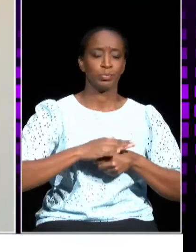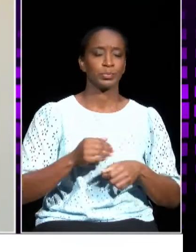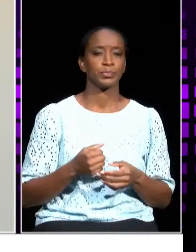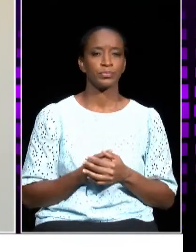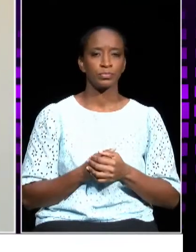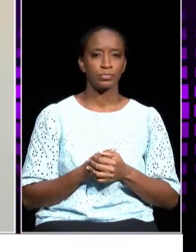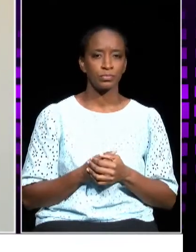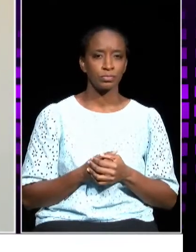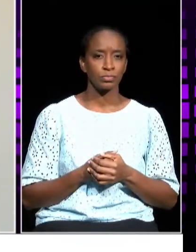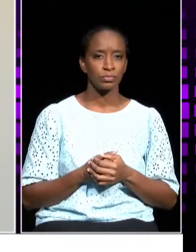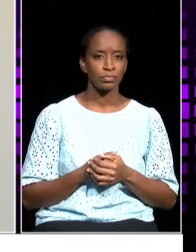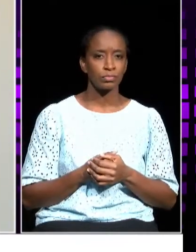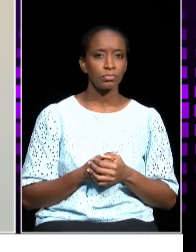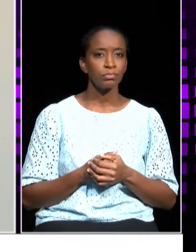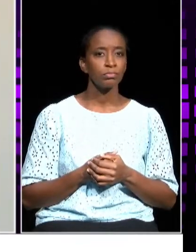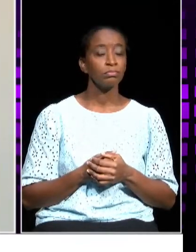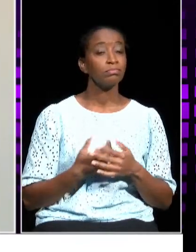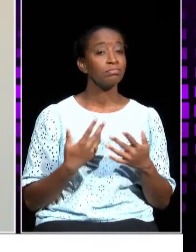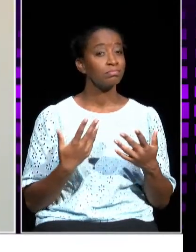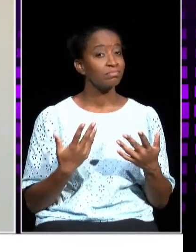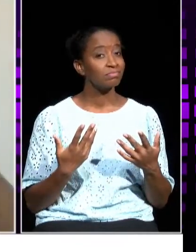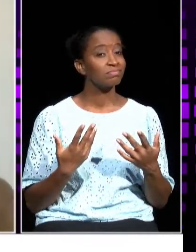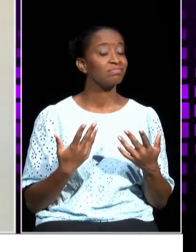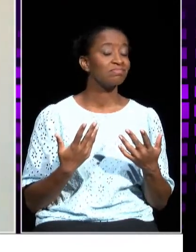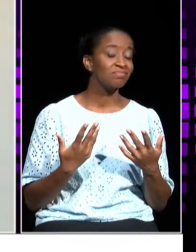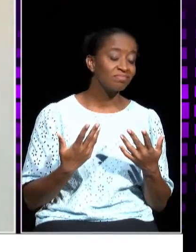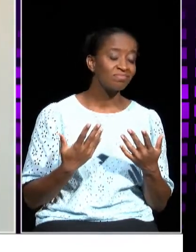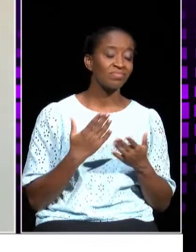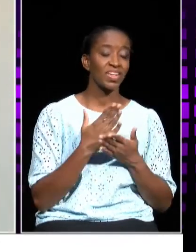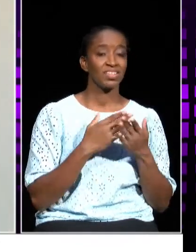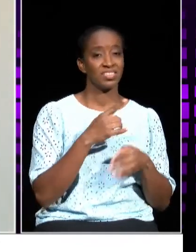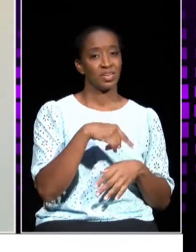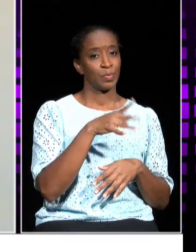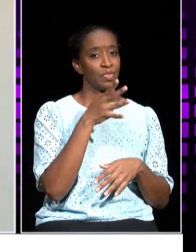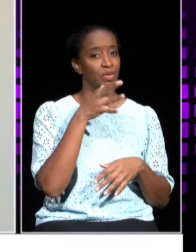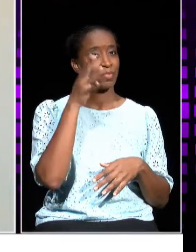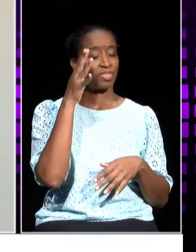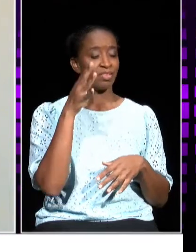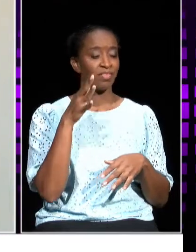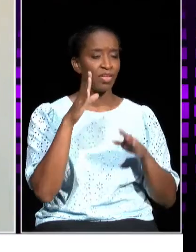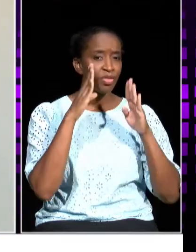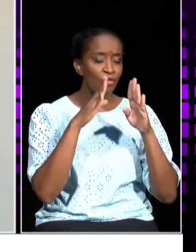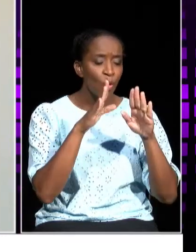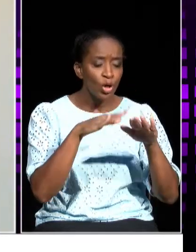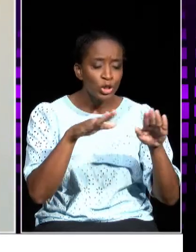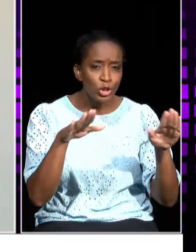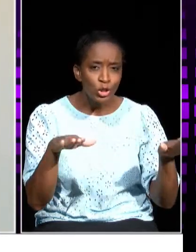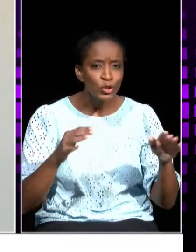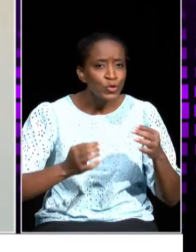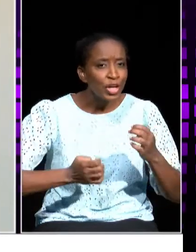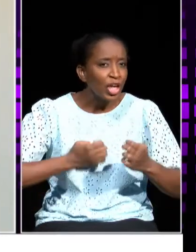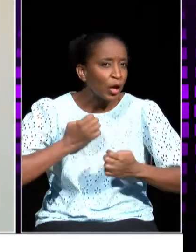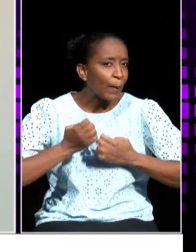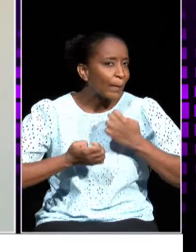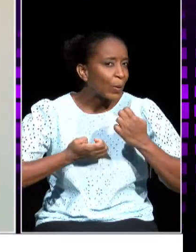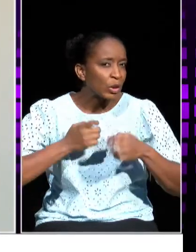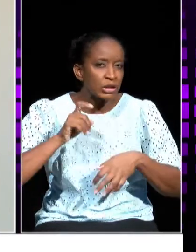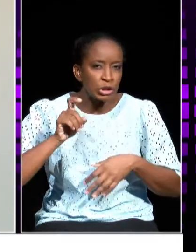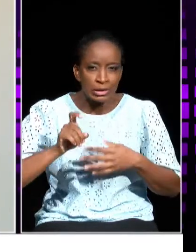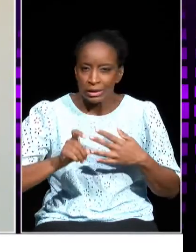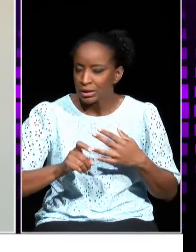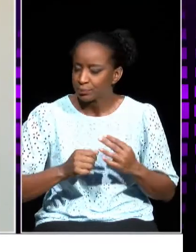some of the parents didn't really addressing their emotional well-being, and also the children also were lacking that emotional